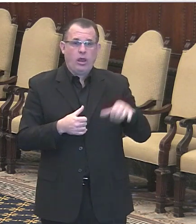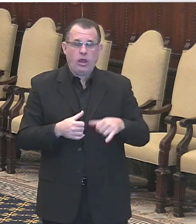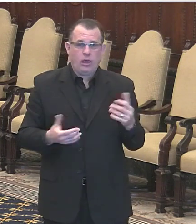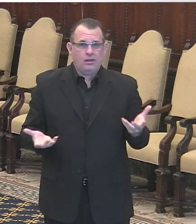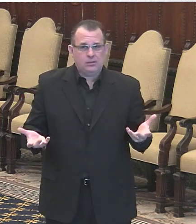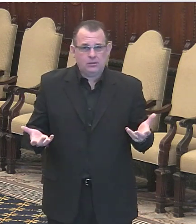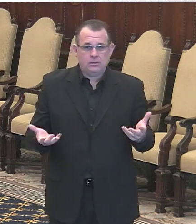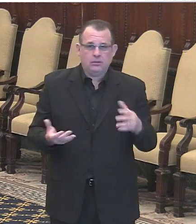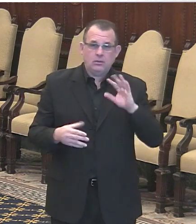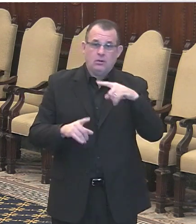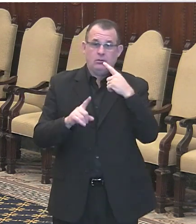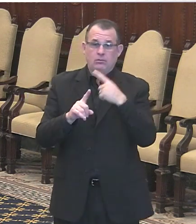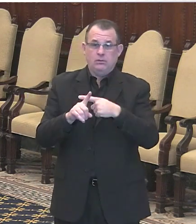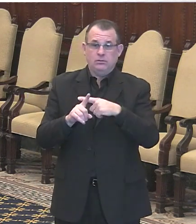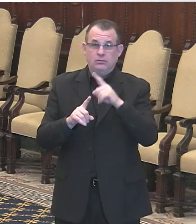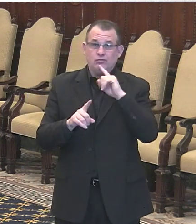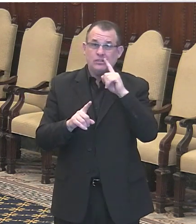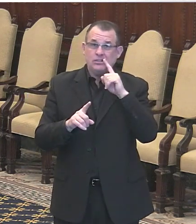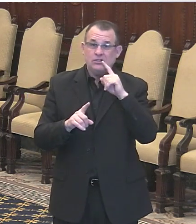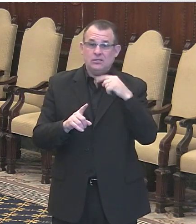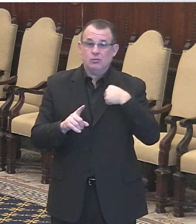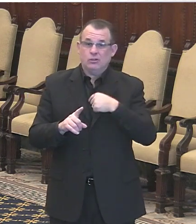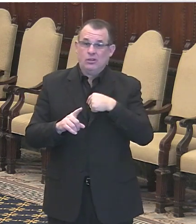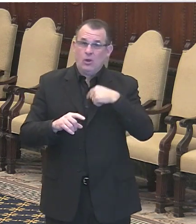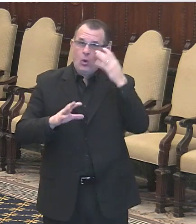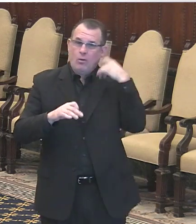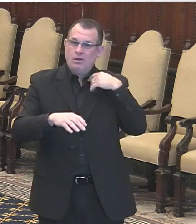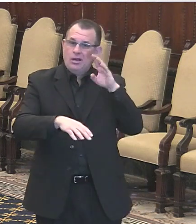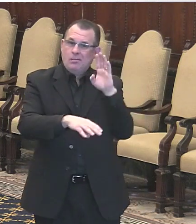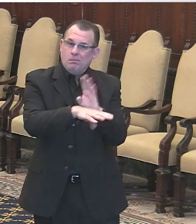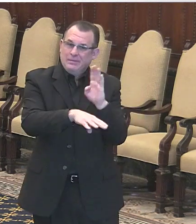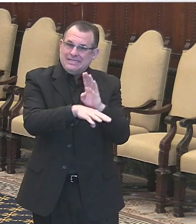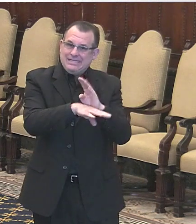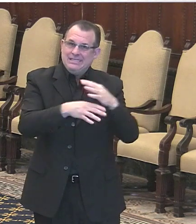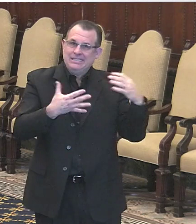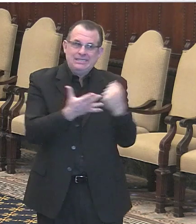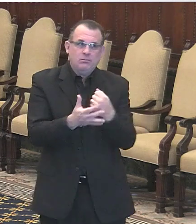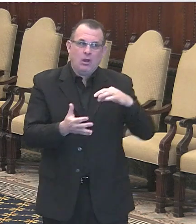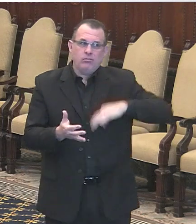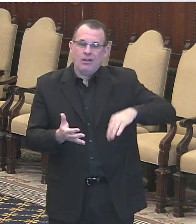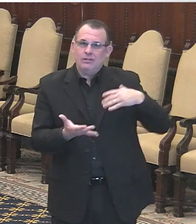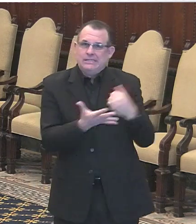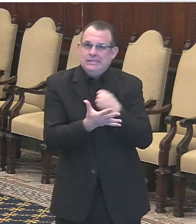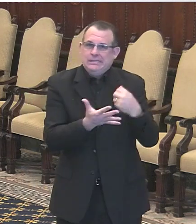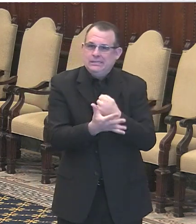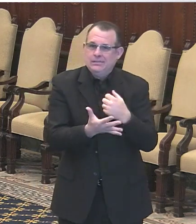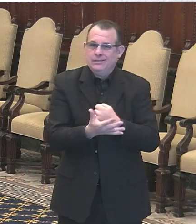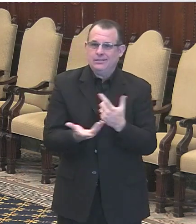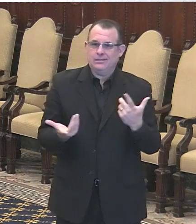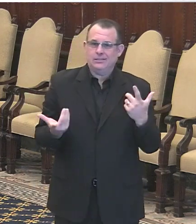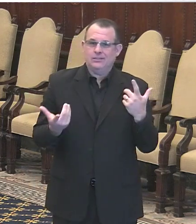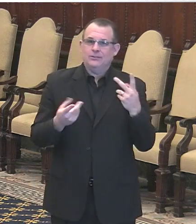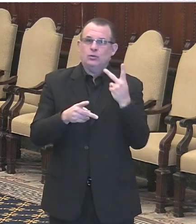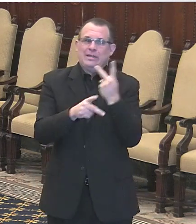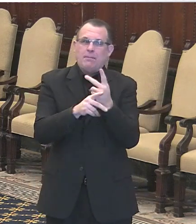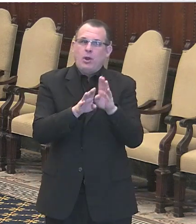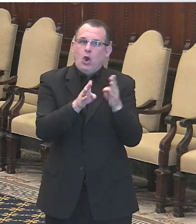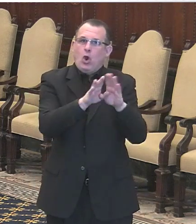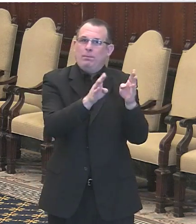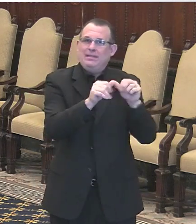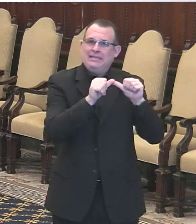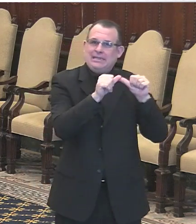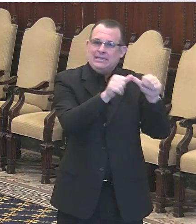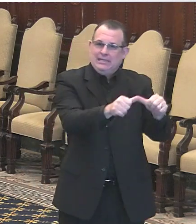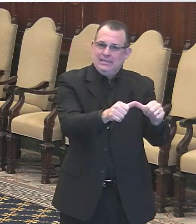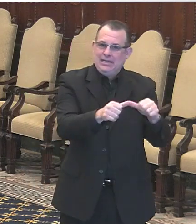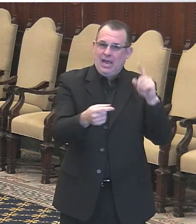hopefully is that the business will take in a little more revenue and be able to stay afloat until we can figure out how we get